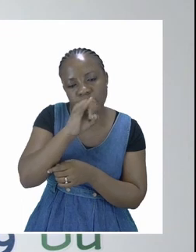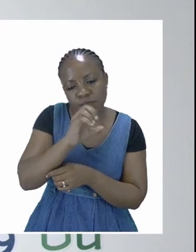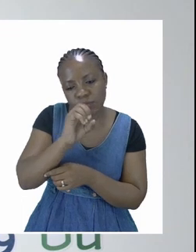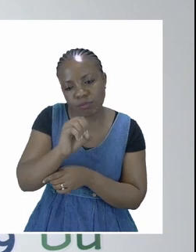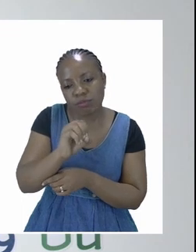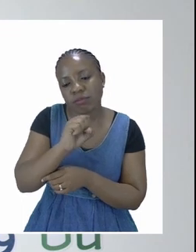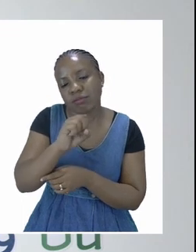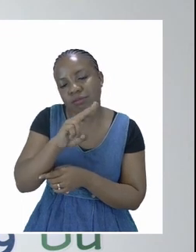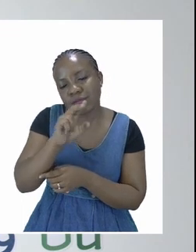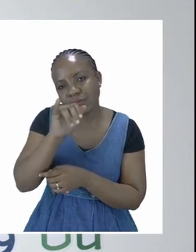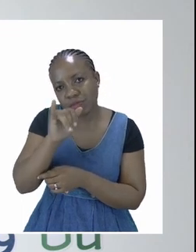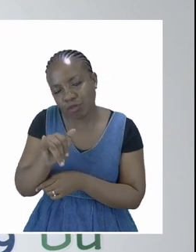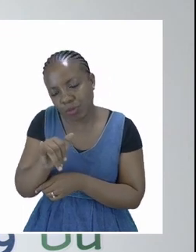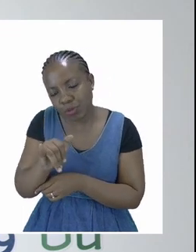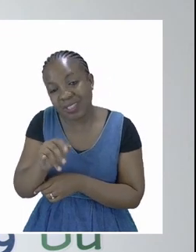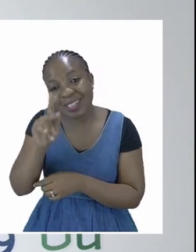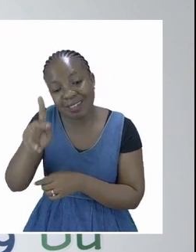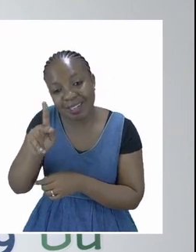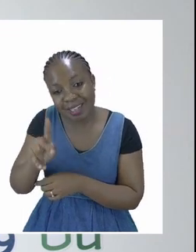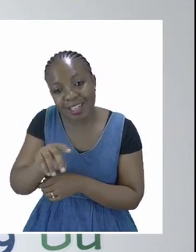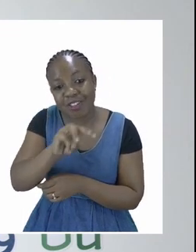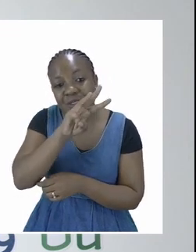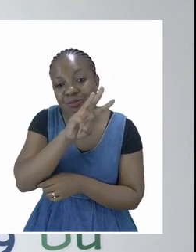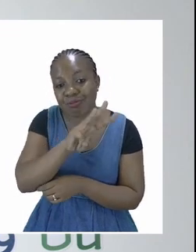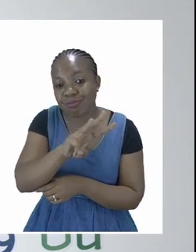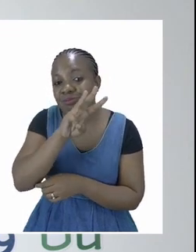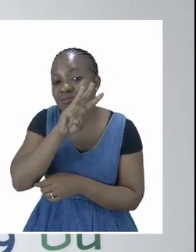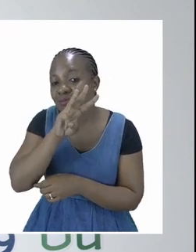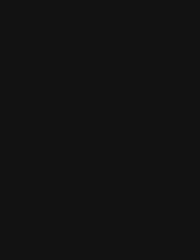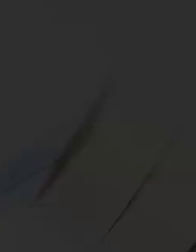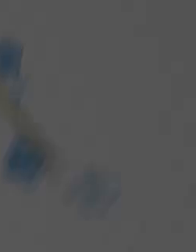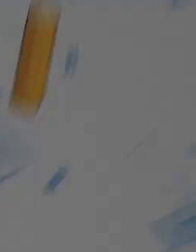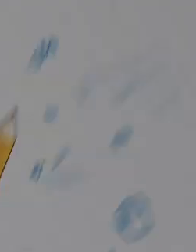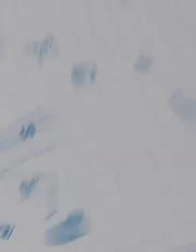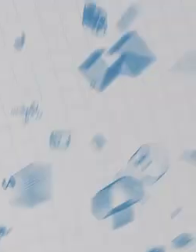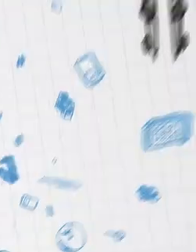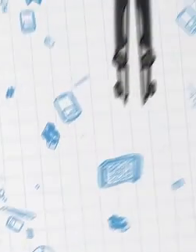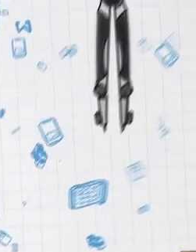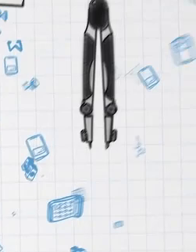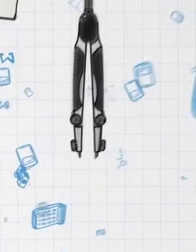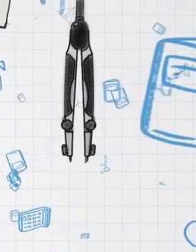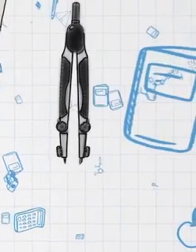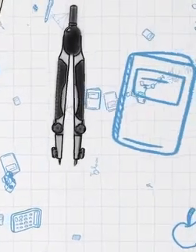our website, Zoshi Online.